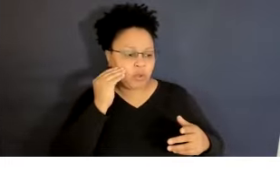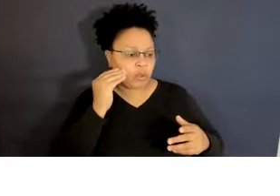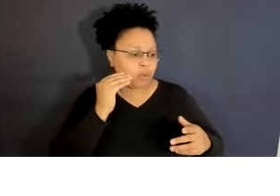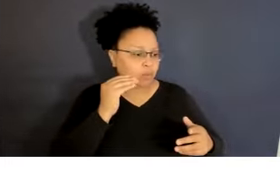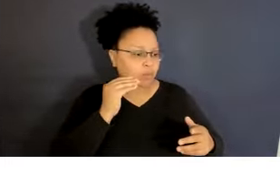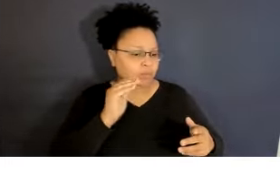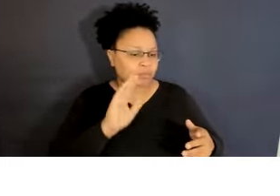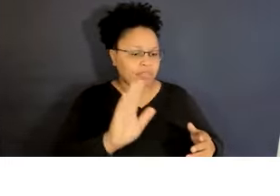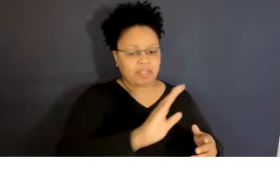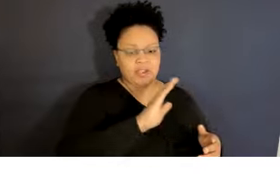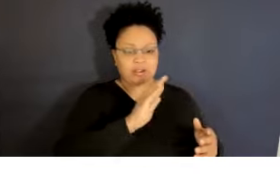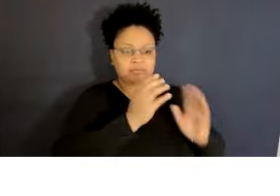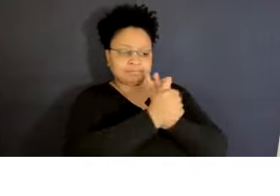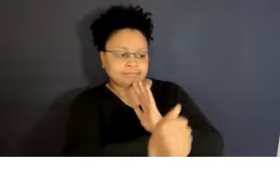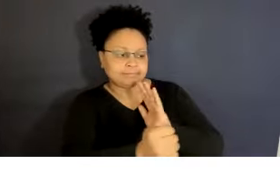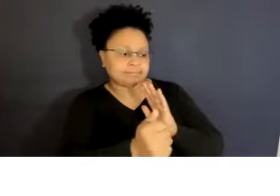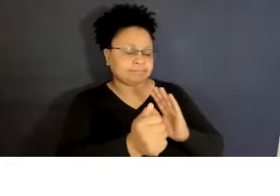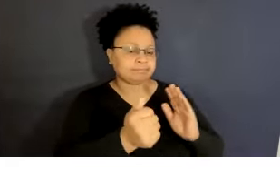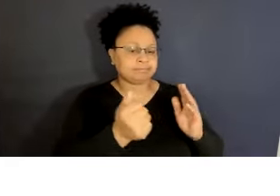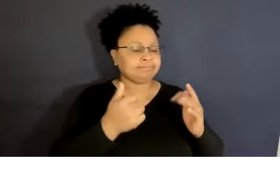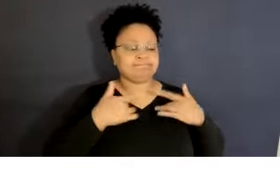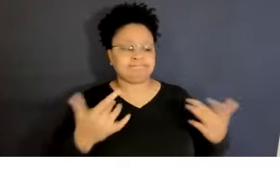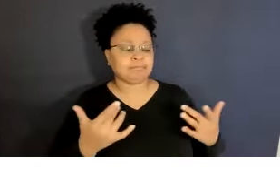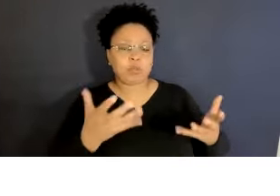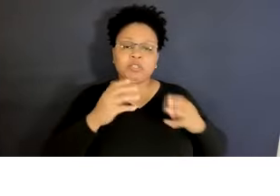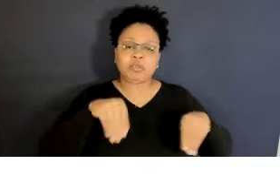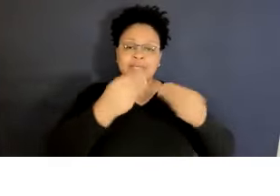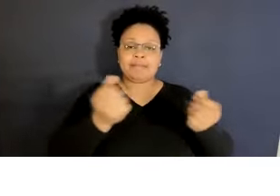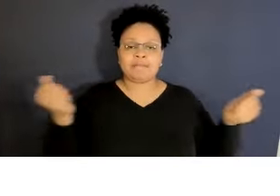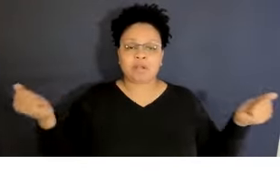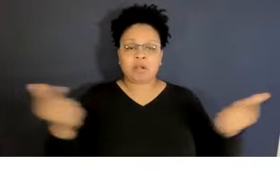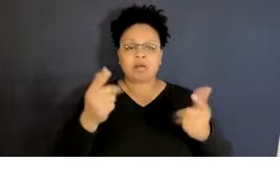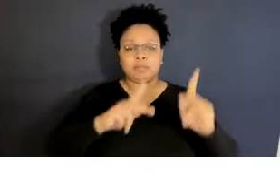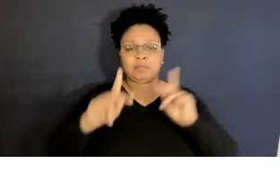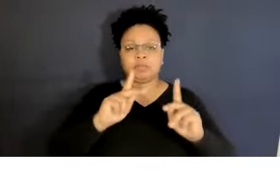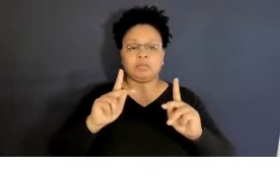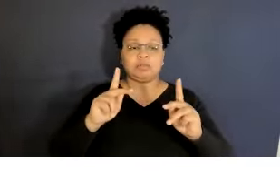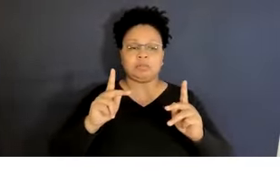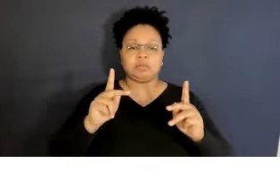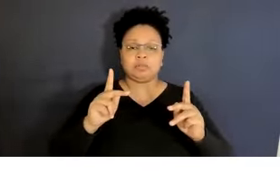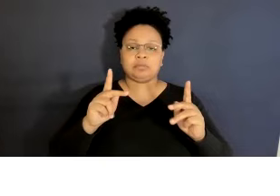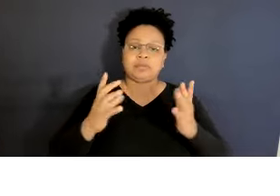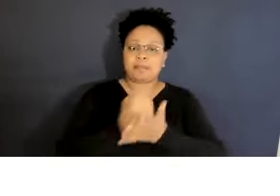talent. And you have to give everybody a chance to use their talent.